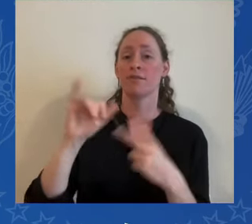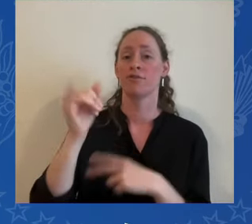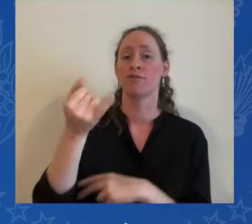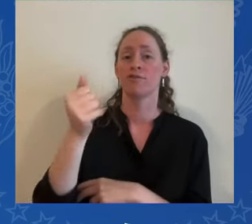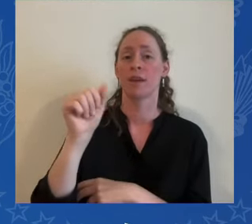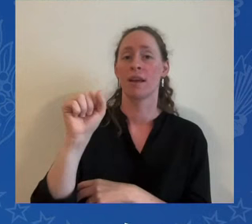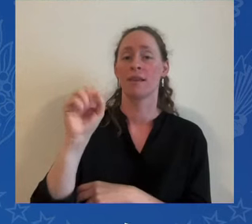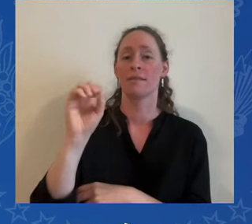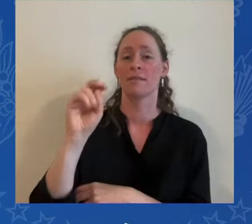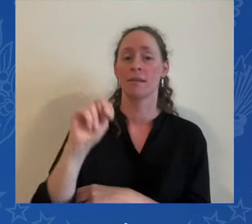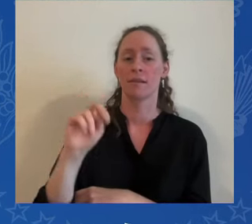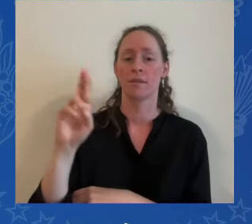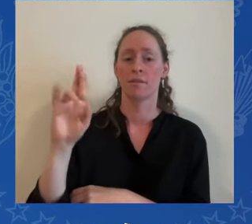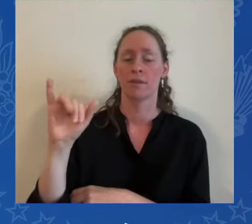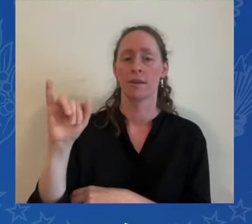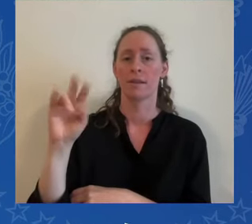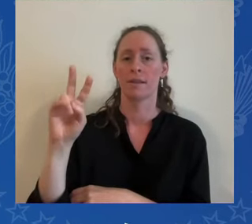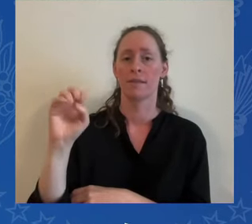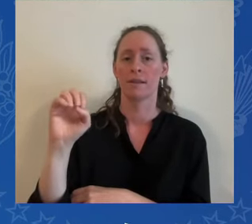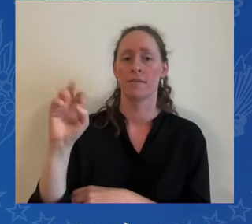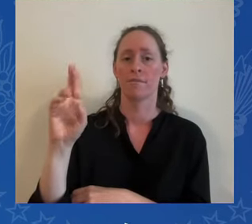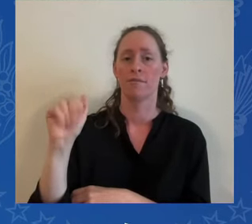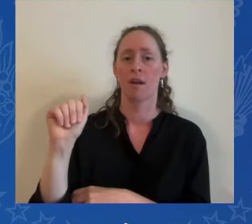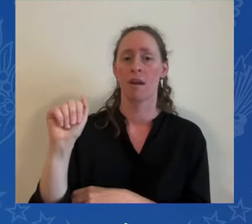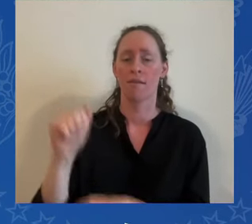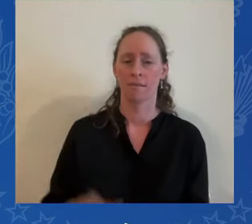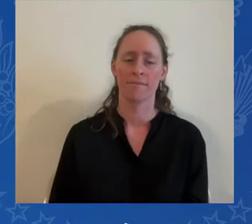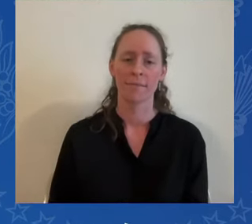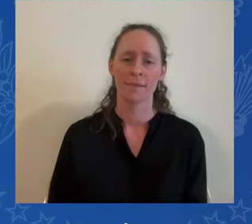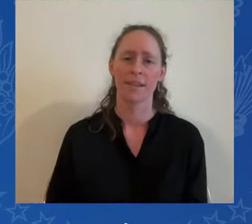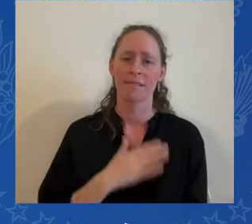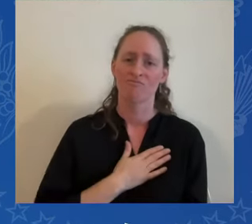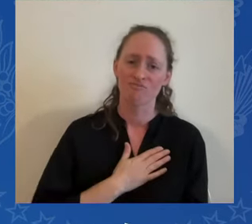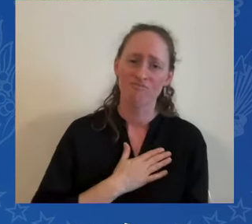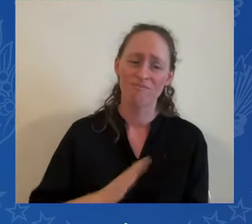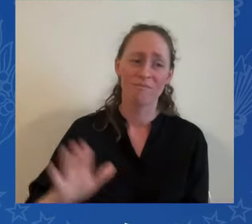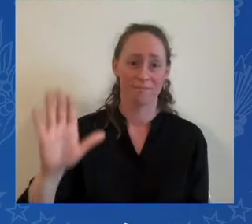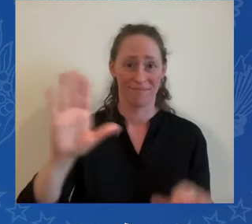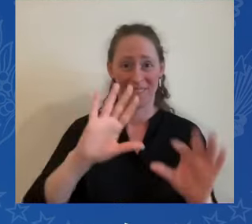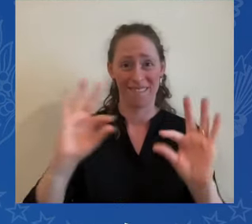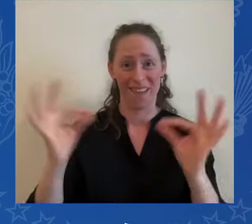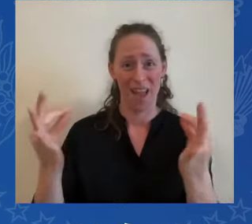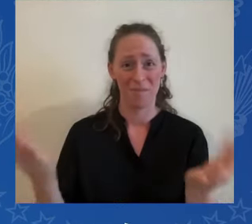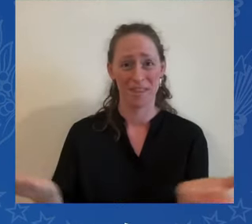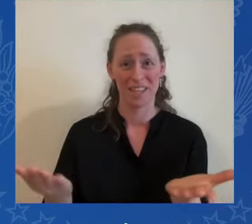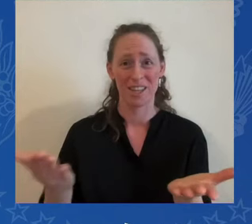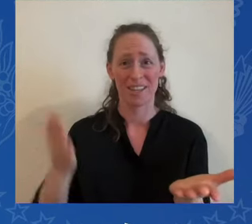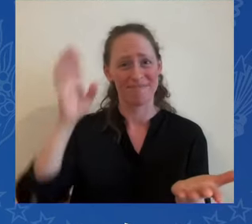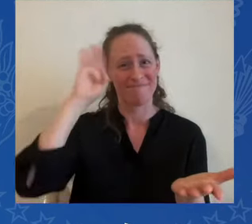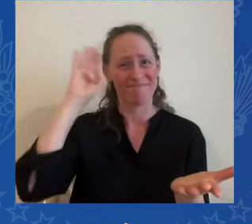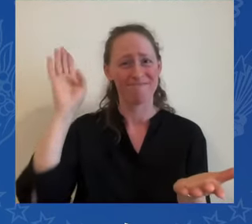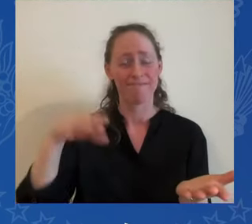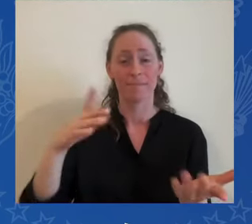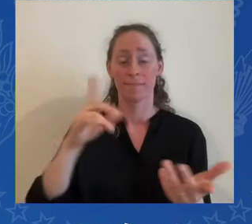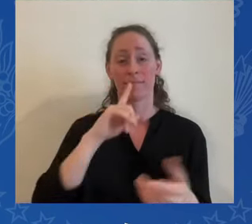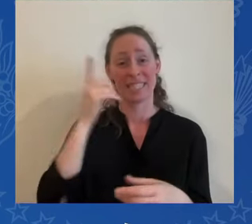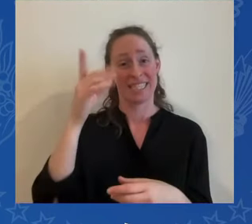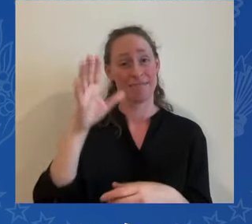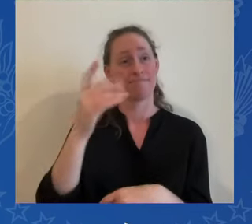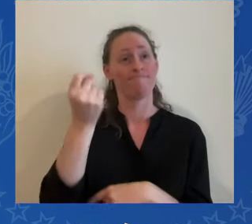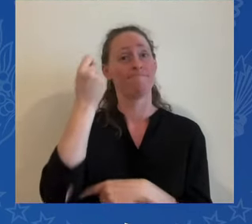endure or to fully comprehend your loss. You have our deepest condolences and